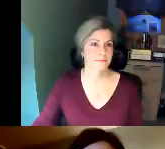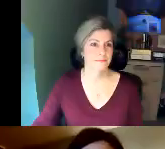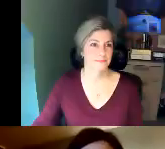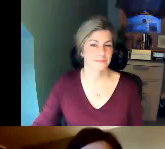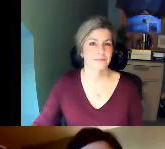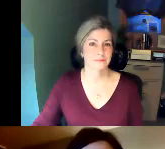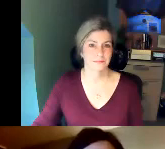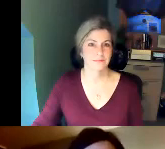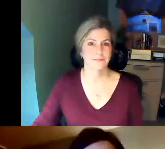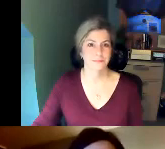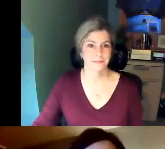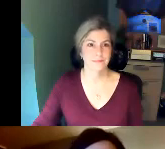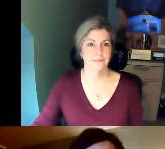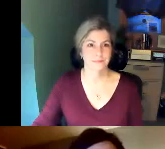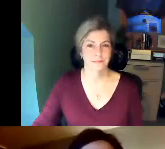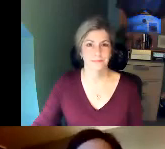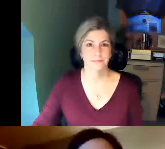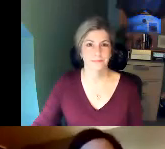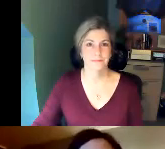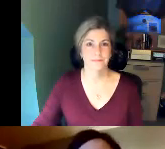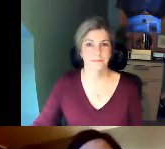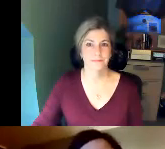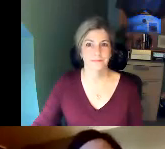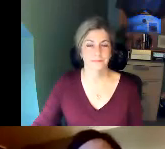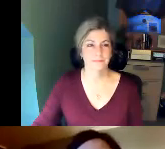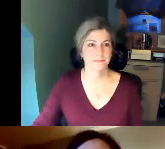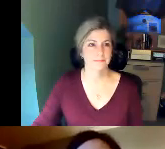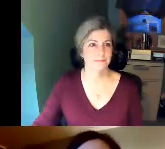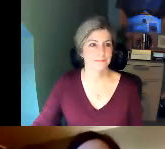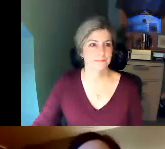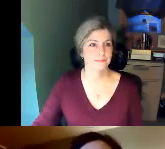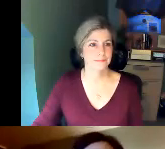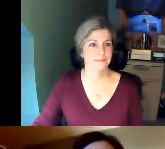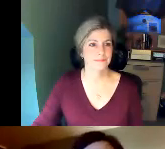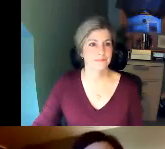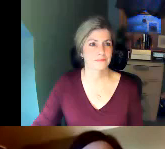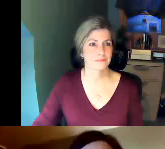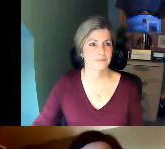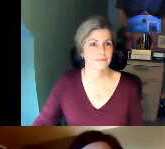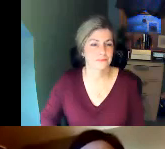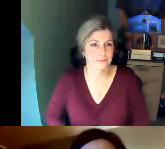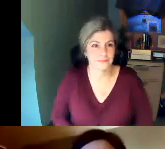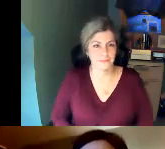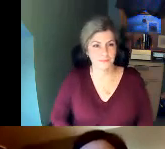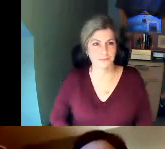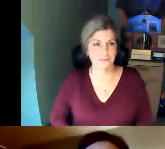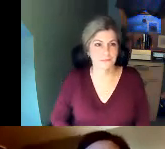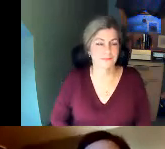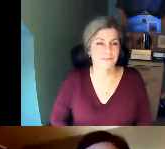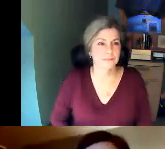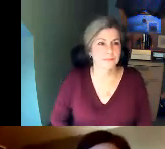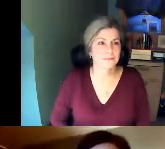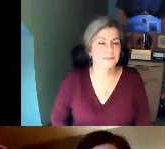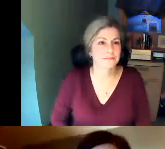those scholarships, a lot of the community organizations or the groups of people that offer those